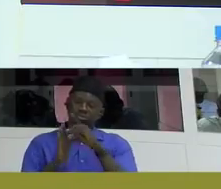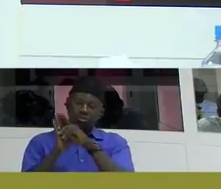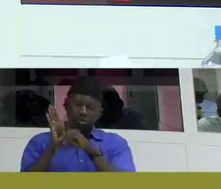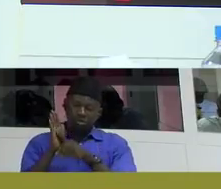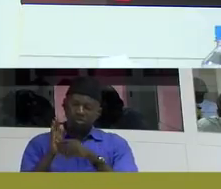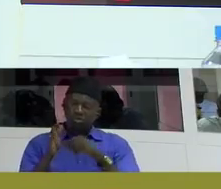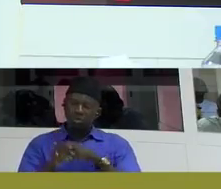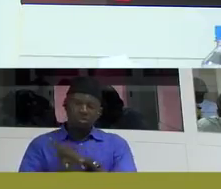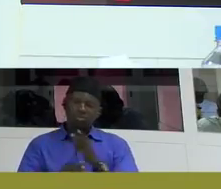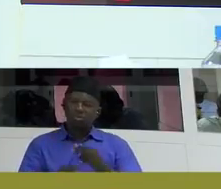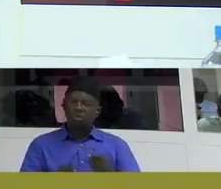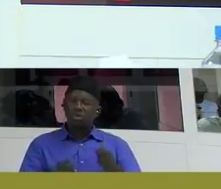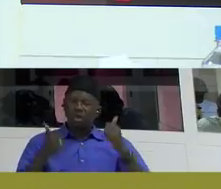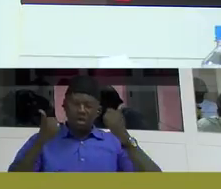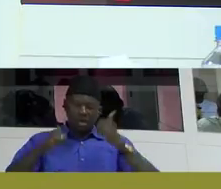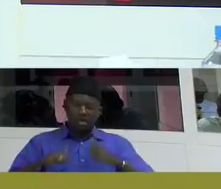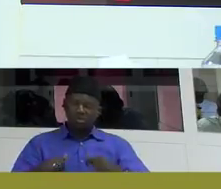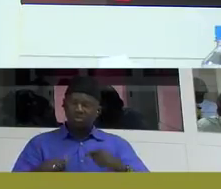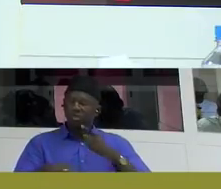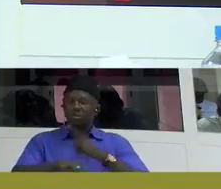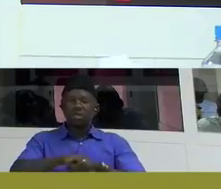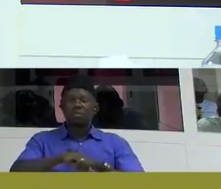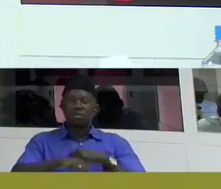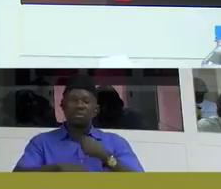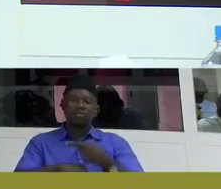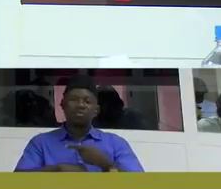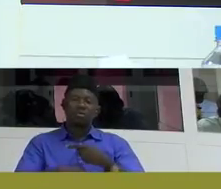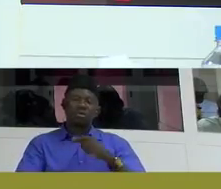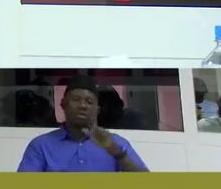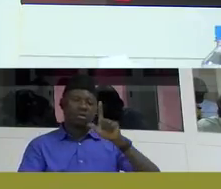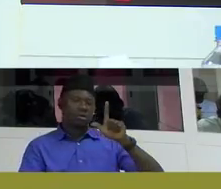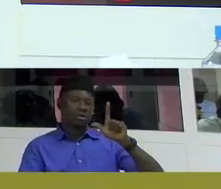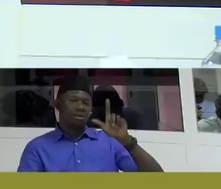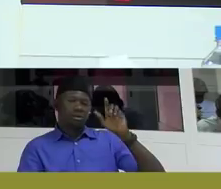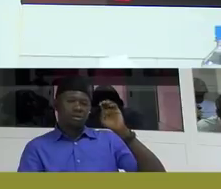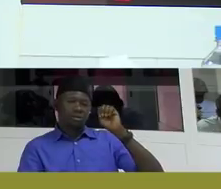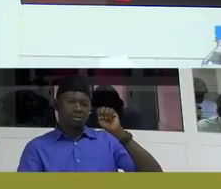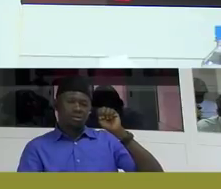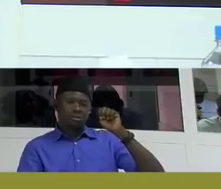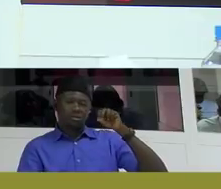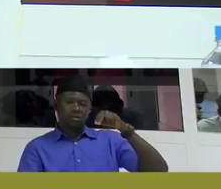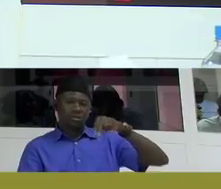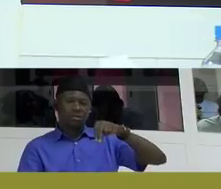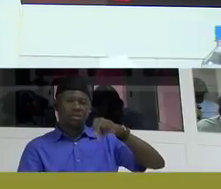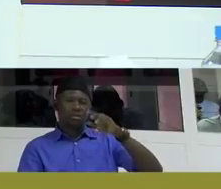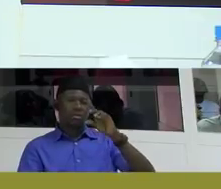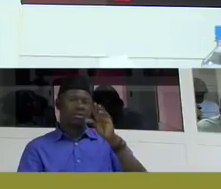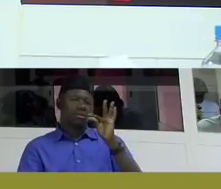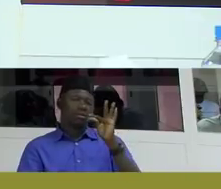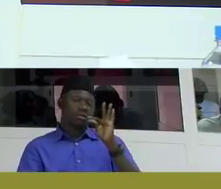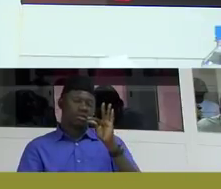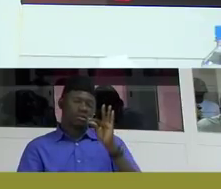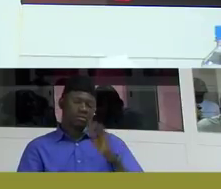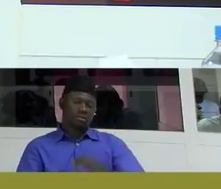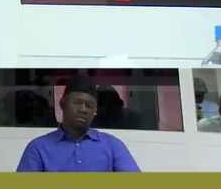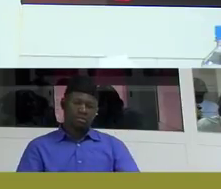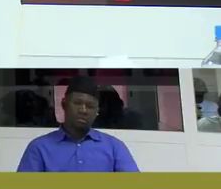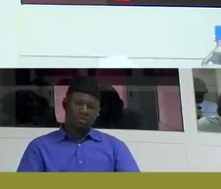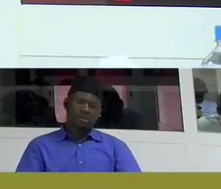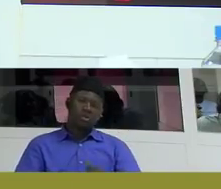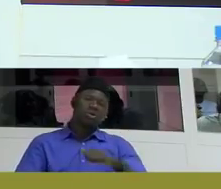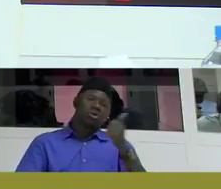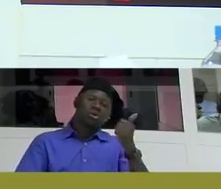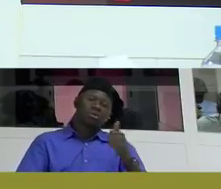that it doesn't fall during Lent. And the other non-Christians, they are not aware of